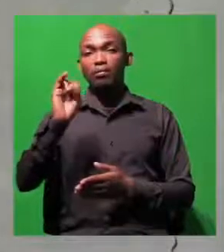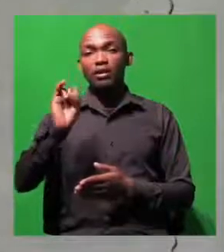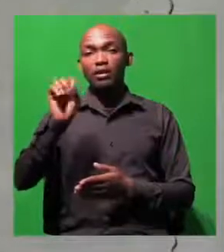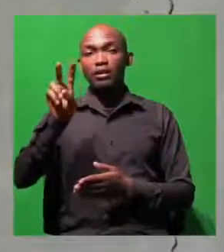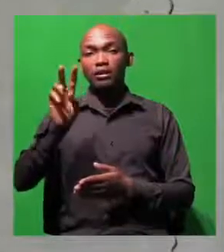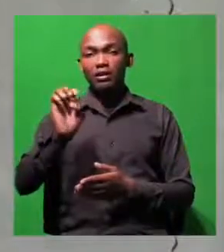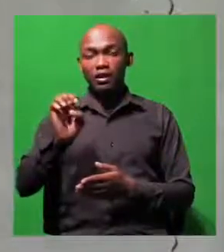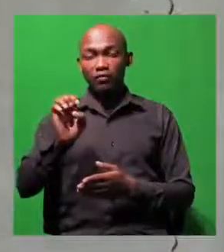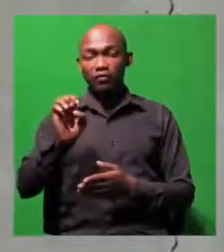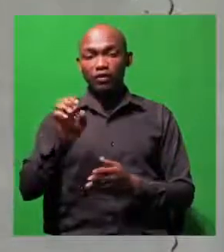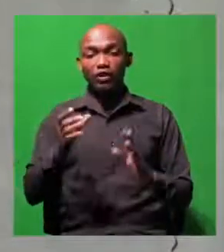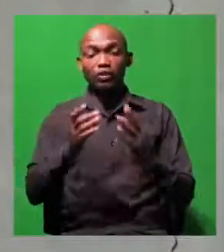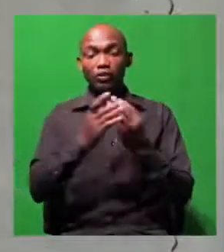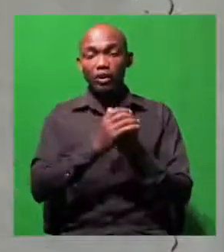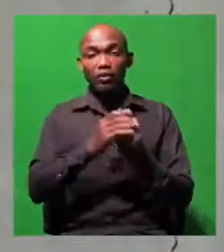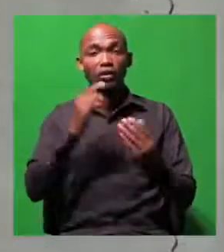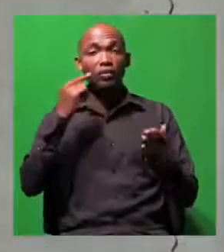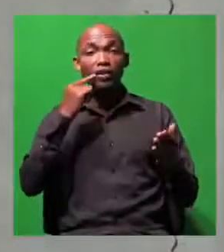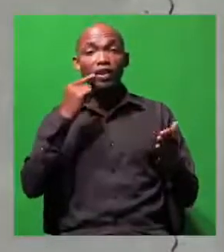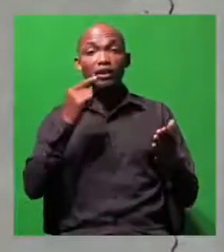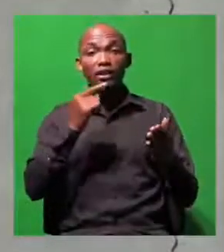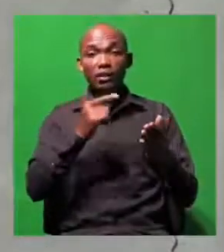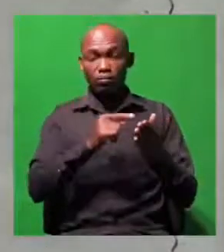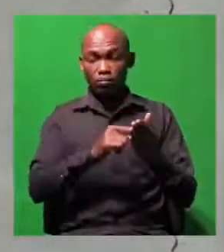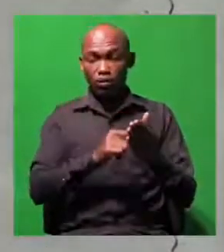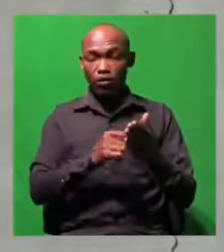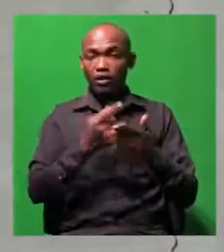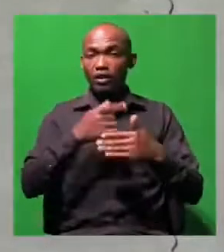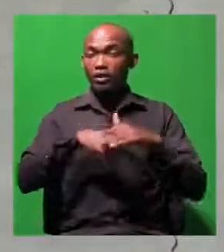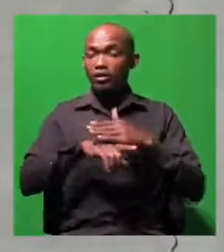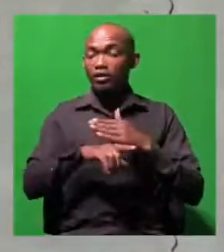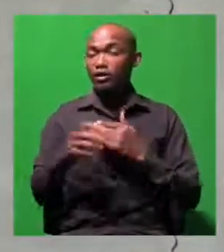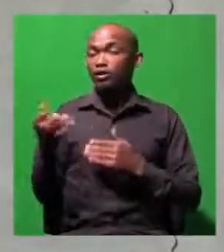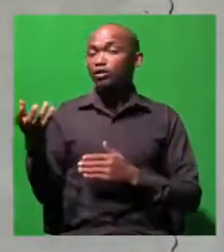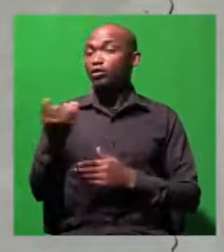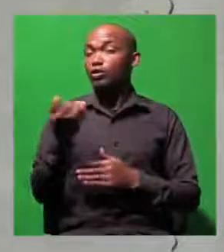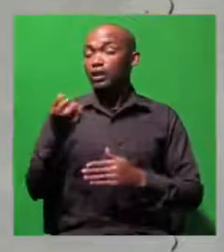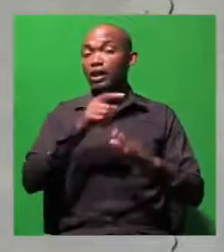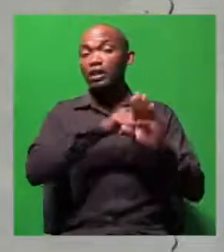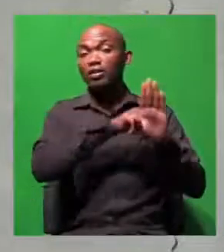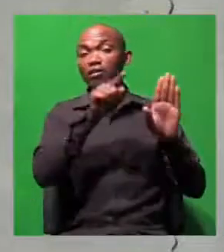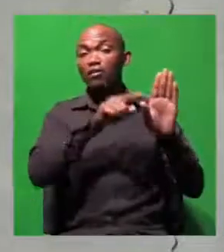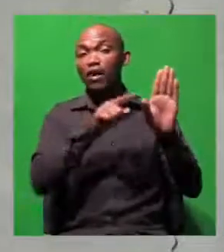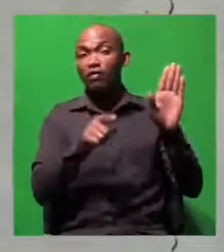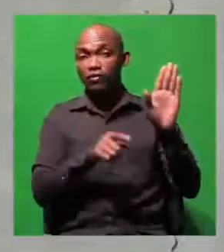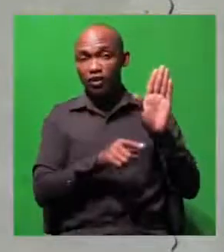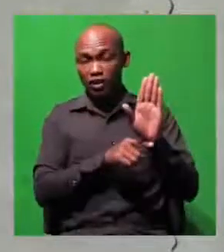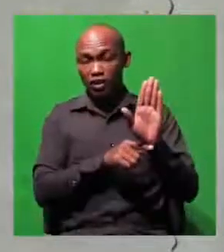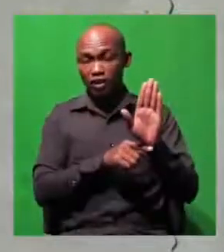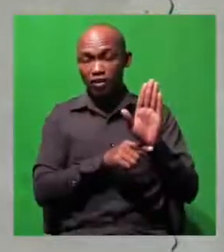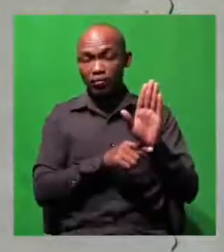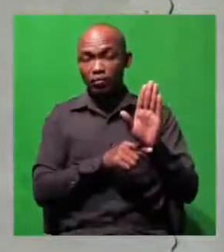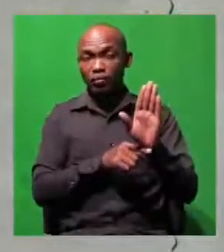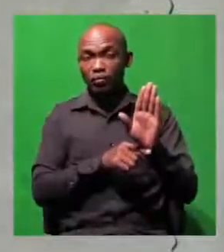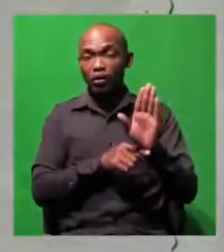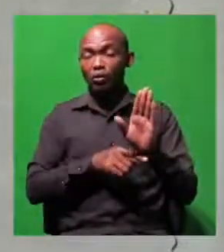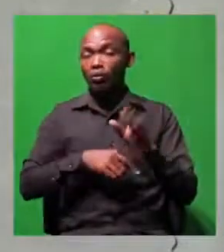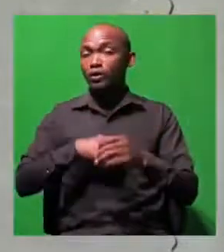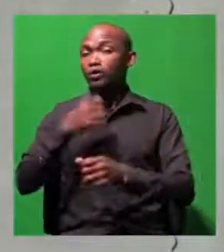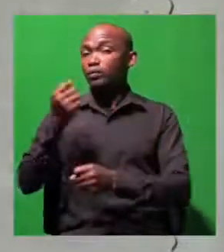some examples of the societies in Africa which